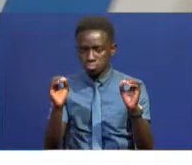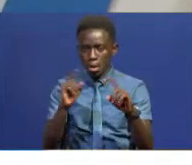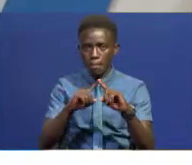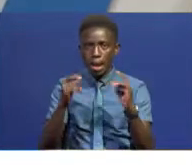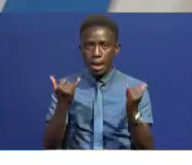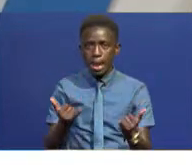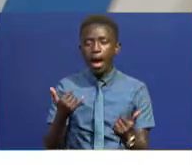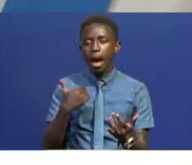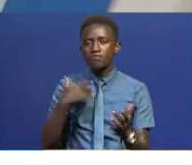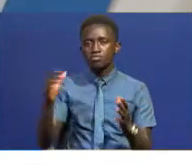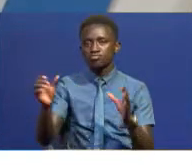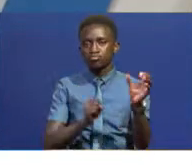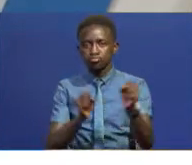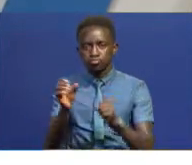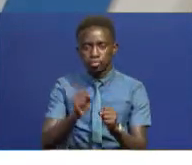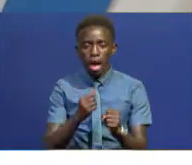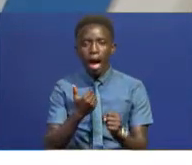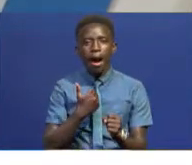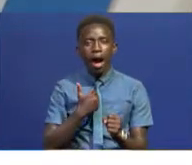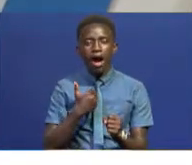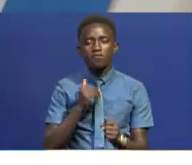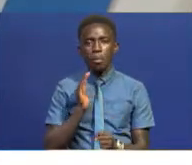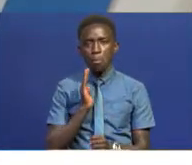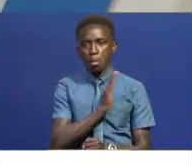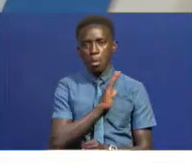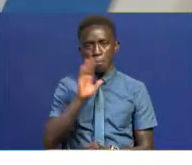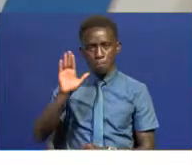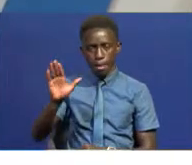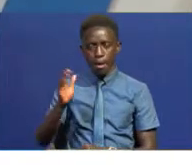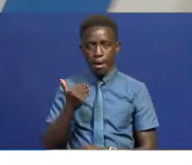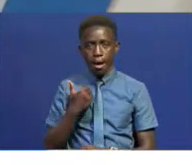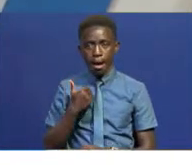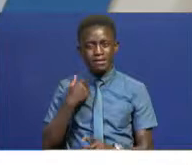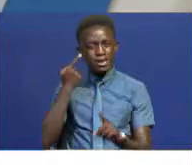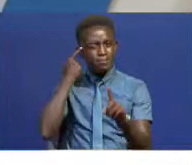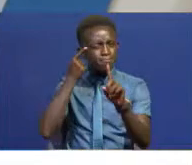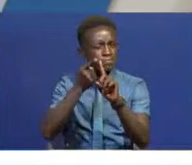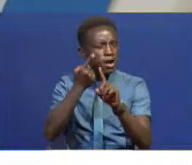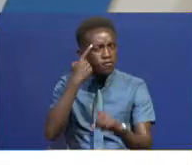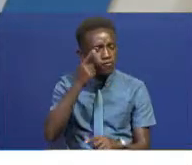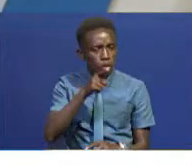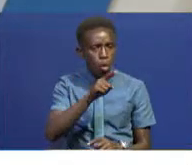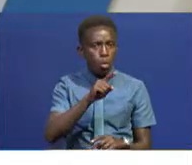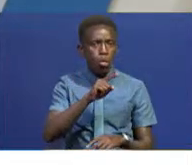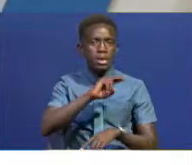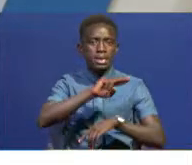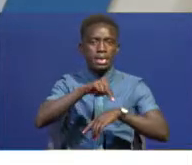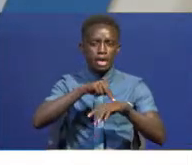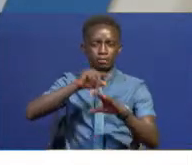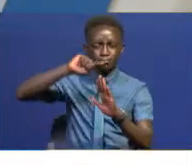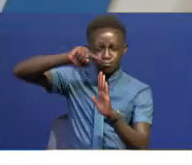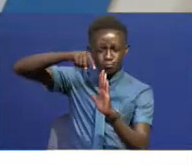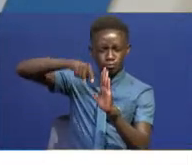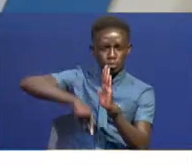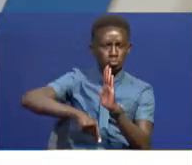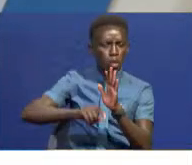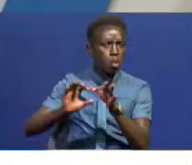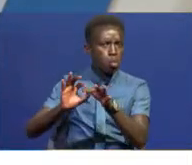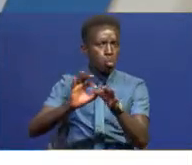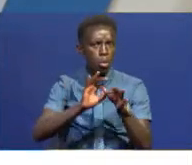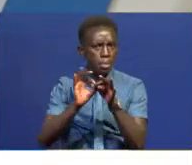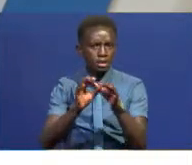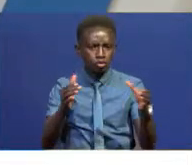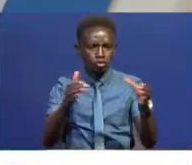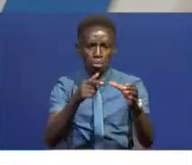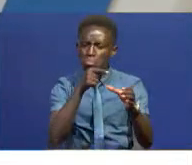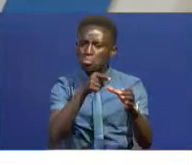have a board. And the intention of the National Mining Corporation is to partner or go into